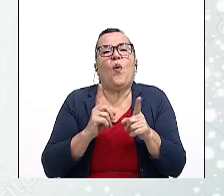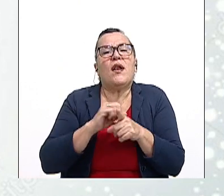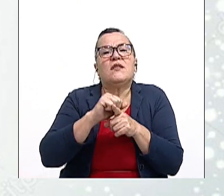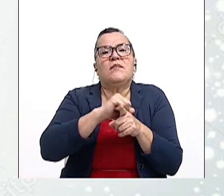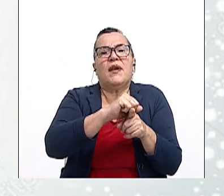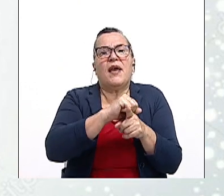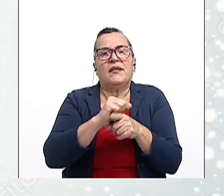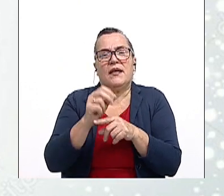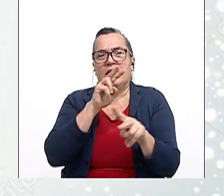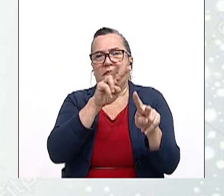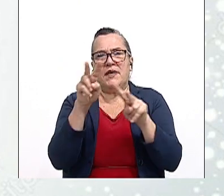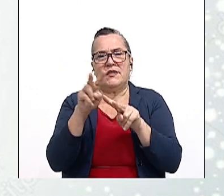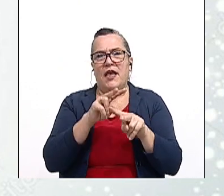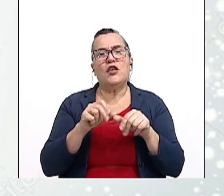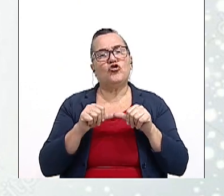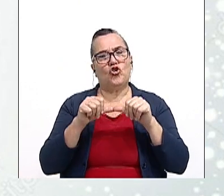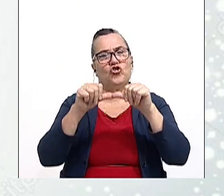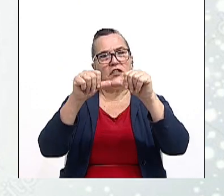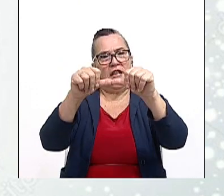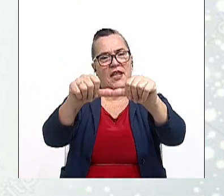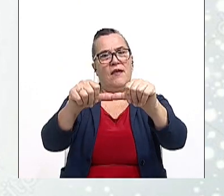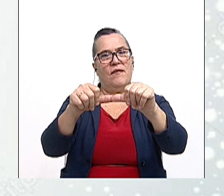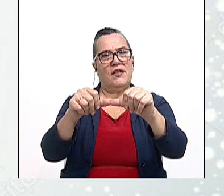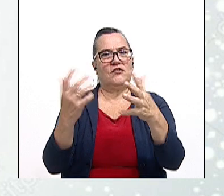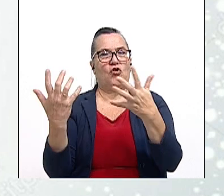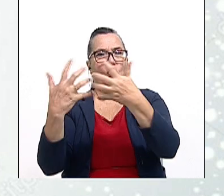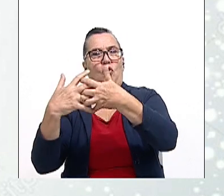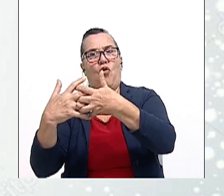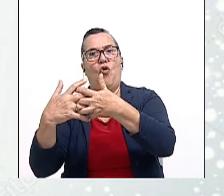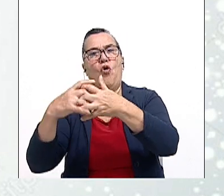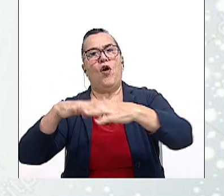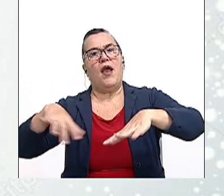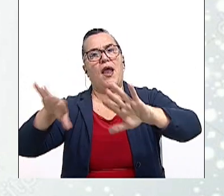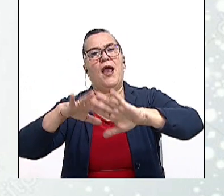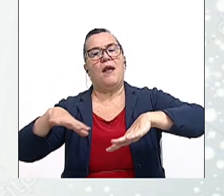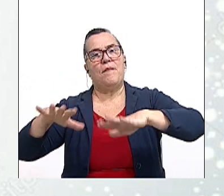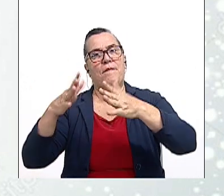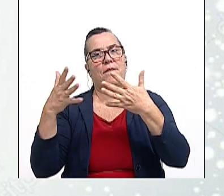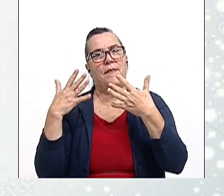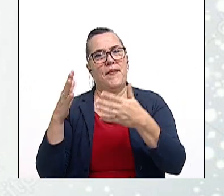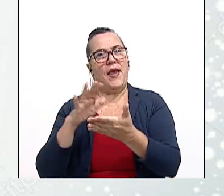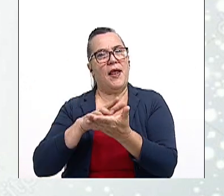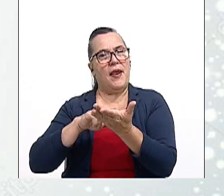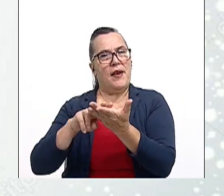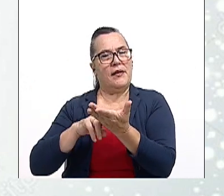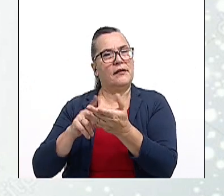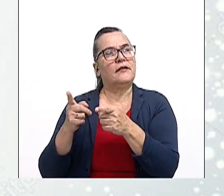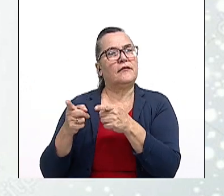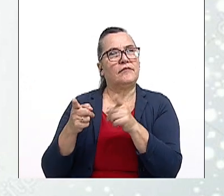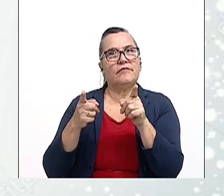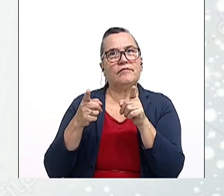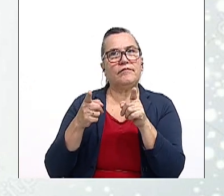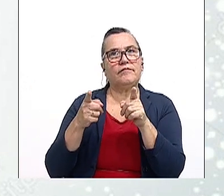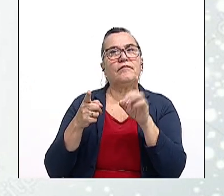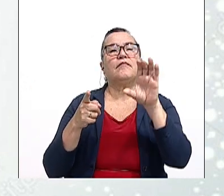practices do you see in these pictures? Think about it.